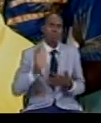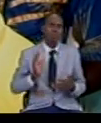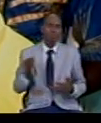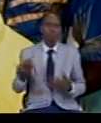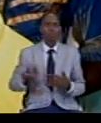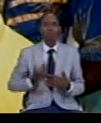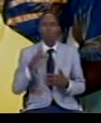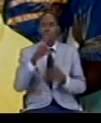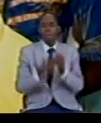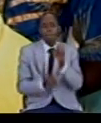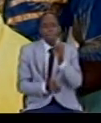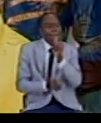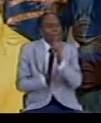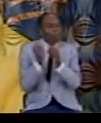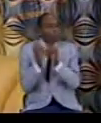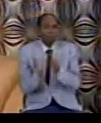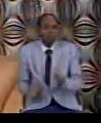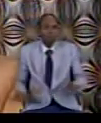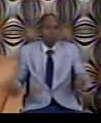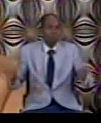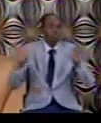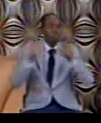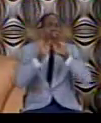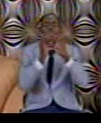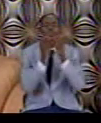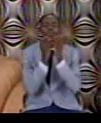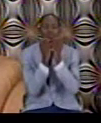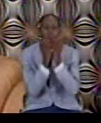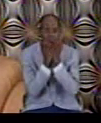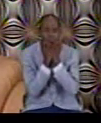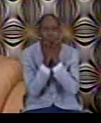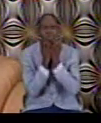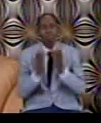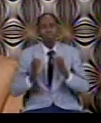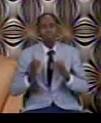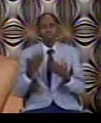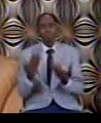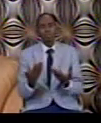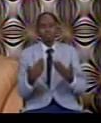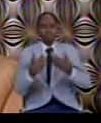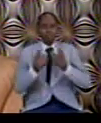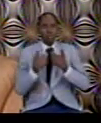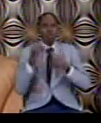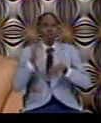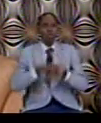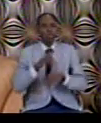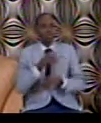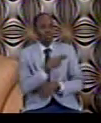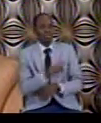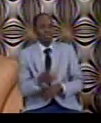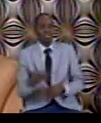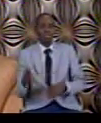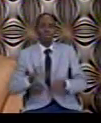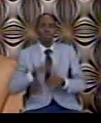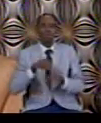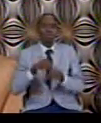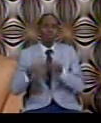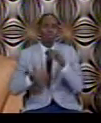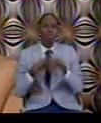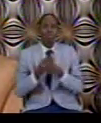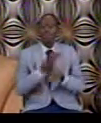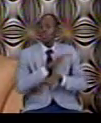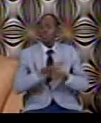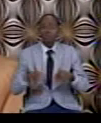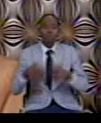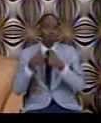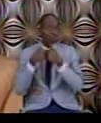most precious possession, on the rubbish heap of the world. Don't throw away your most